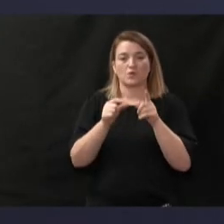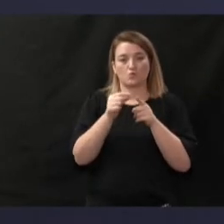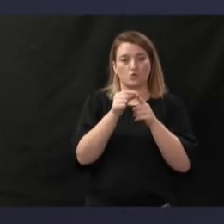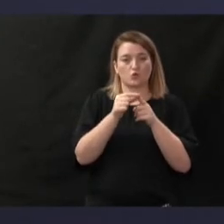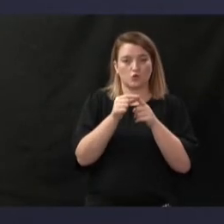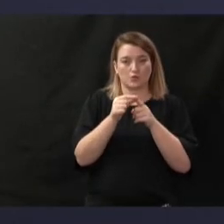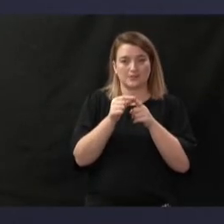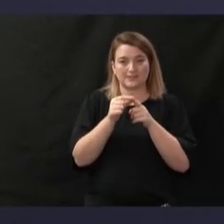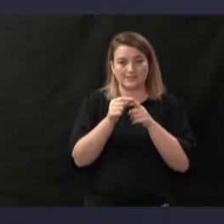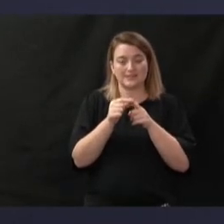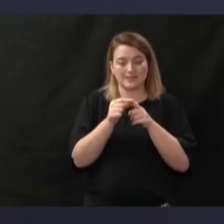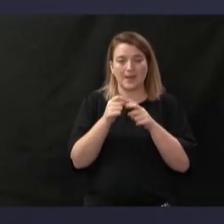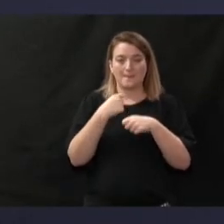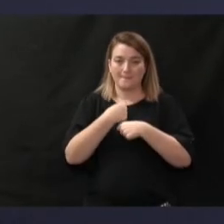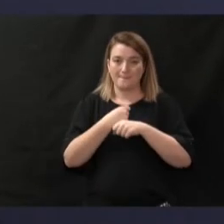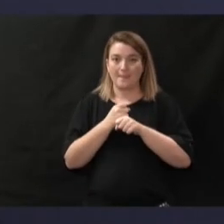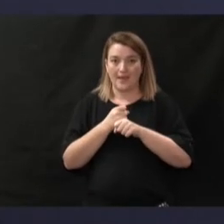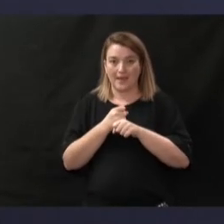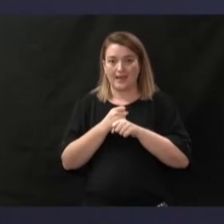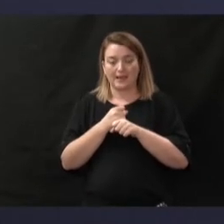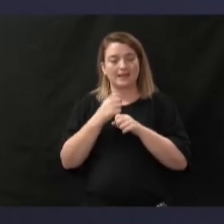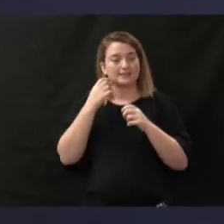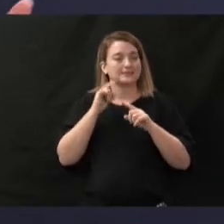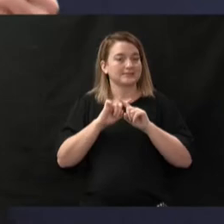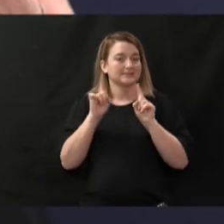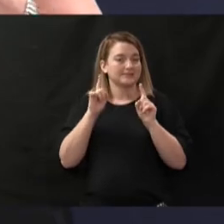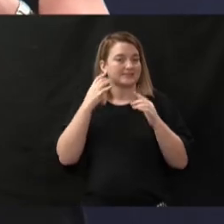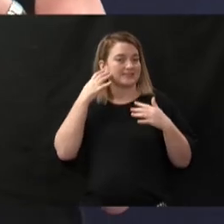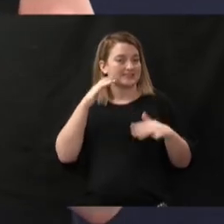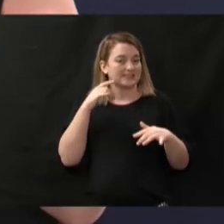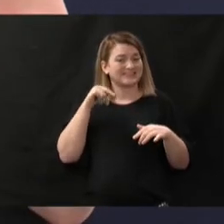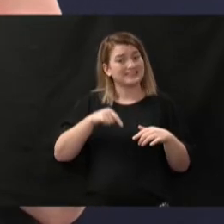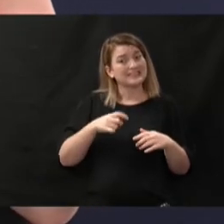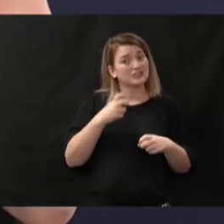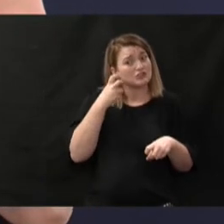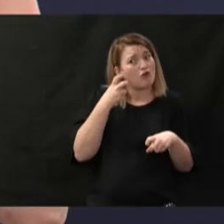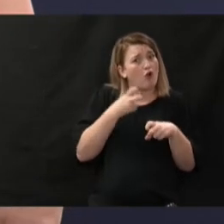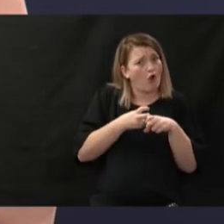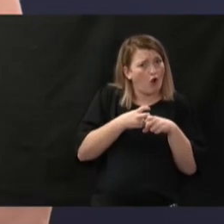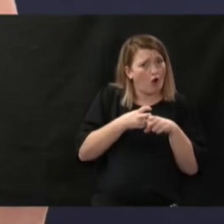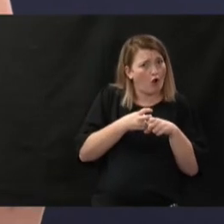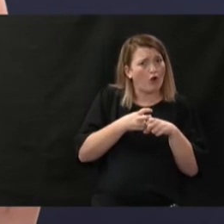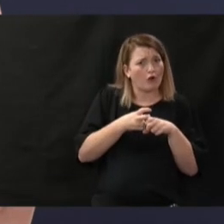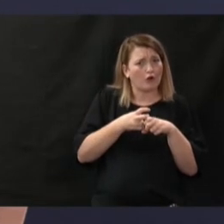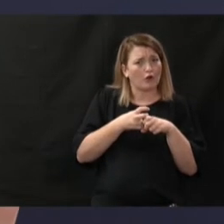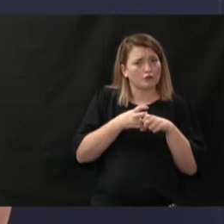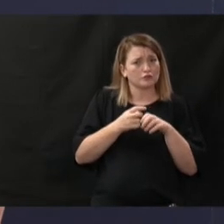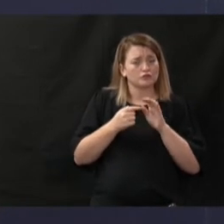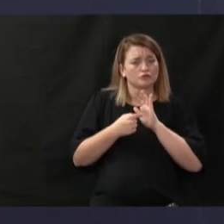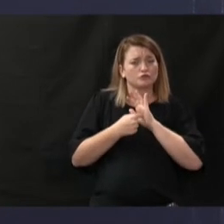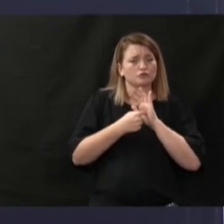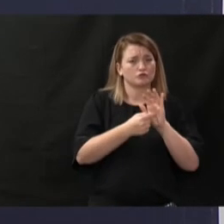because this one is a hard one for me to differentiate. Okay, any questions on those?